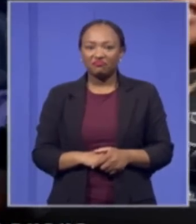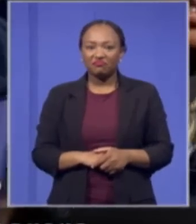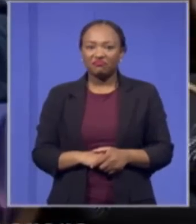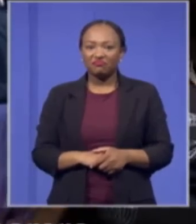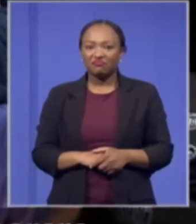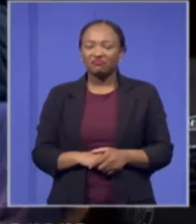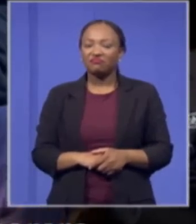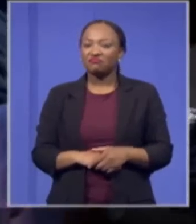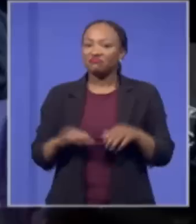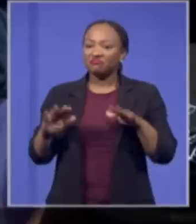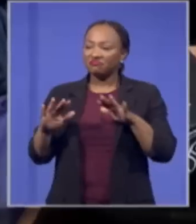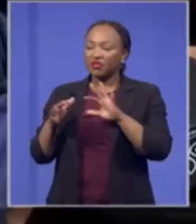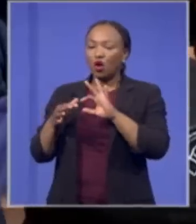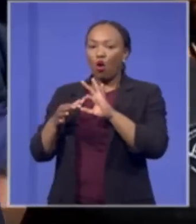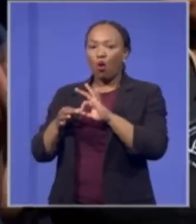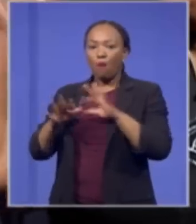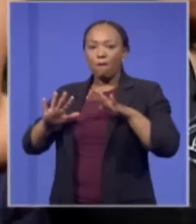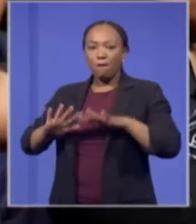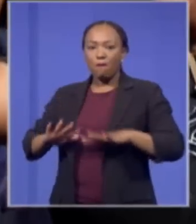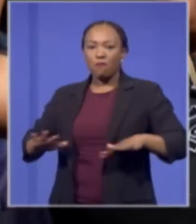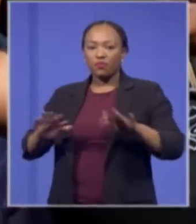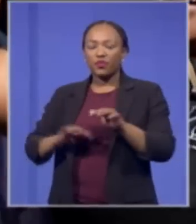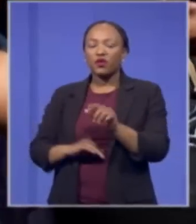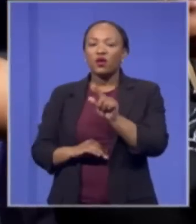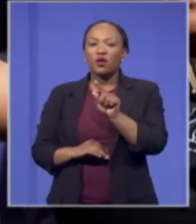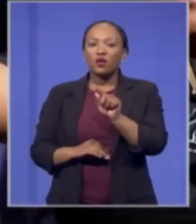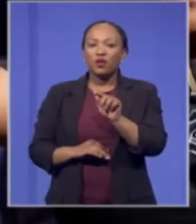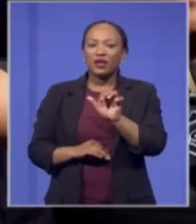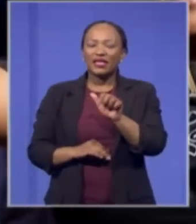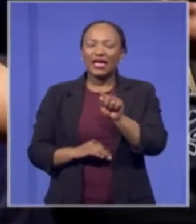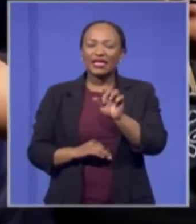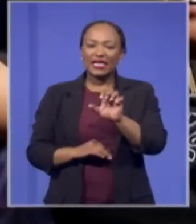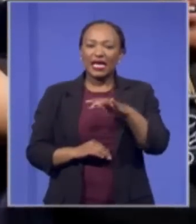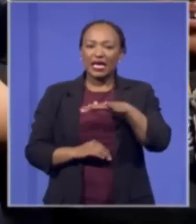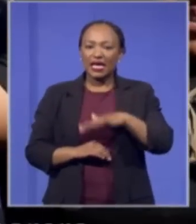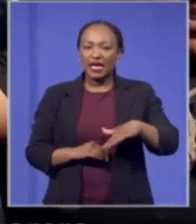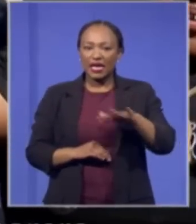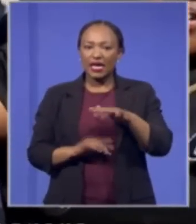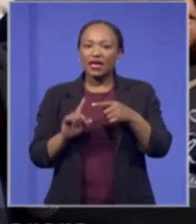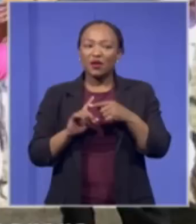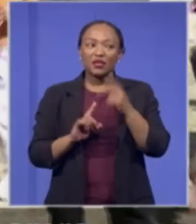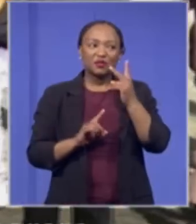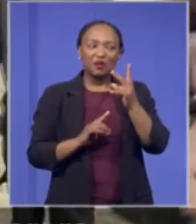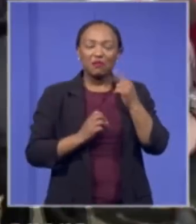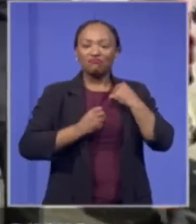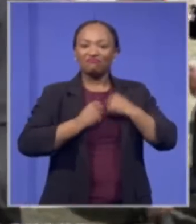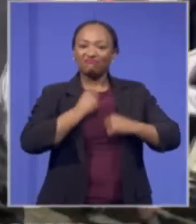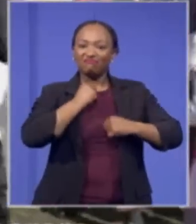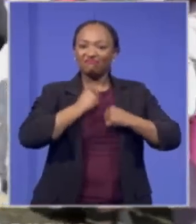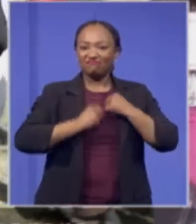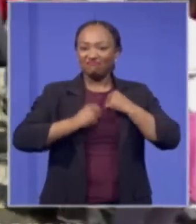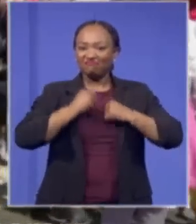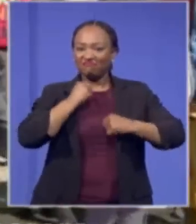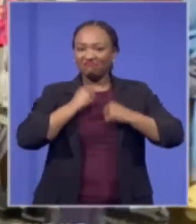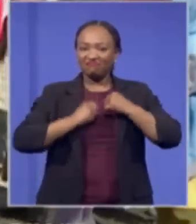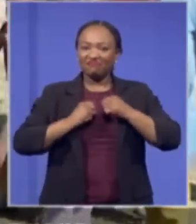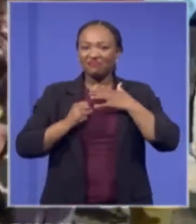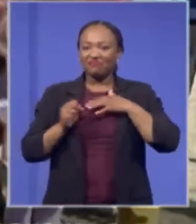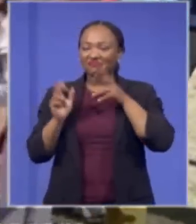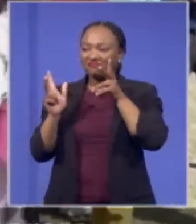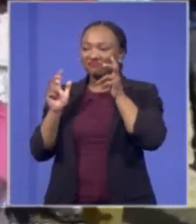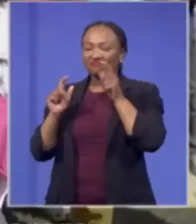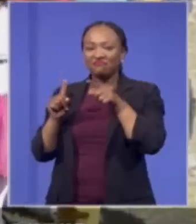mo legaeng la ga Tete Dijana mo Signal Hill morago ga gore re mmone a fenya jalo mo tabogo wa Comrades Marathon. Re batla go utlwa fela